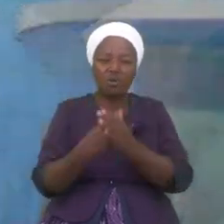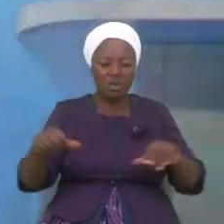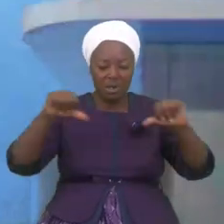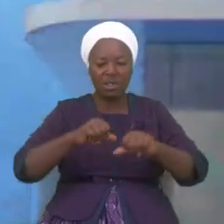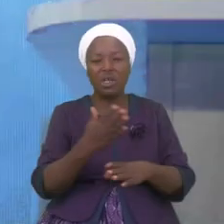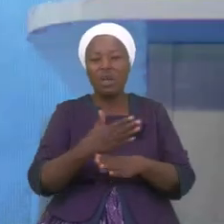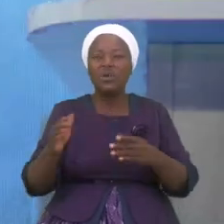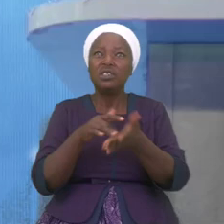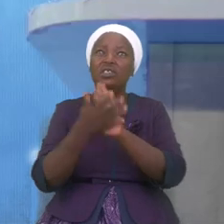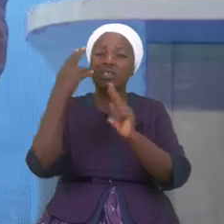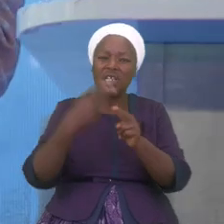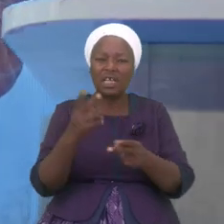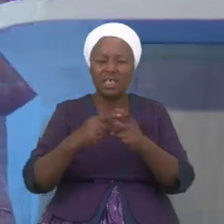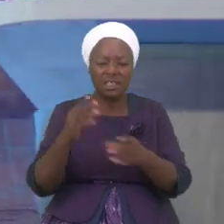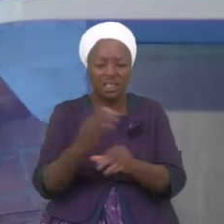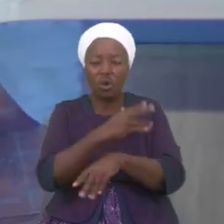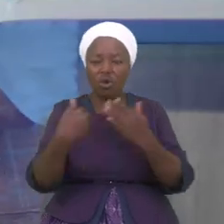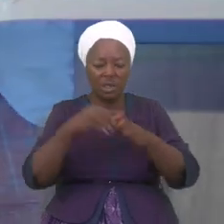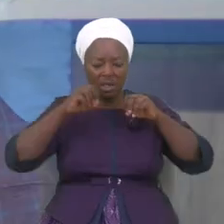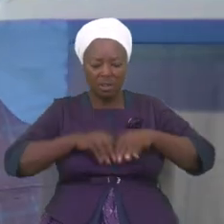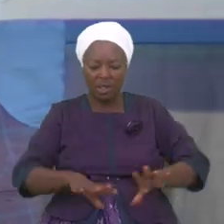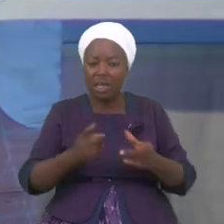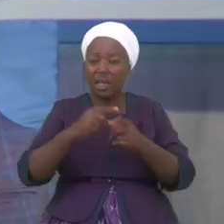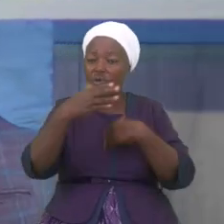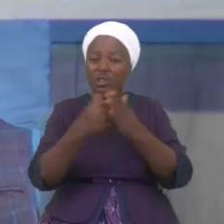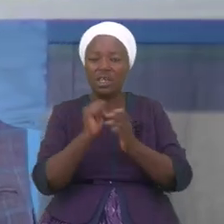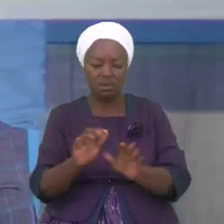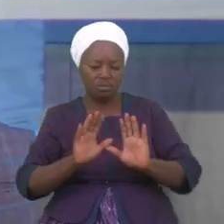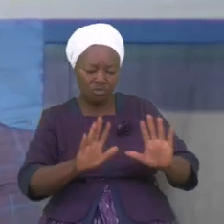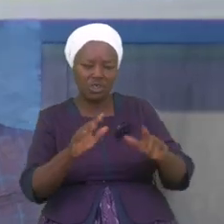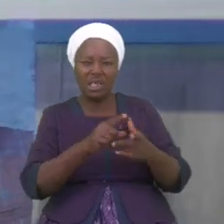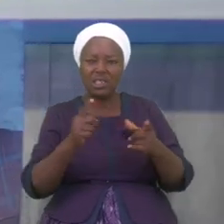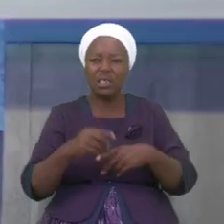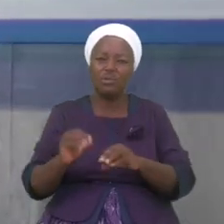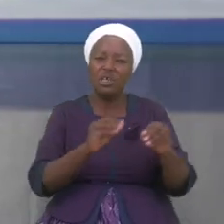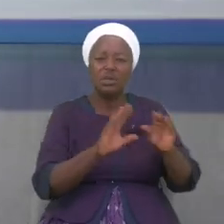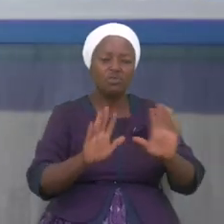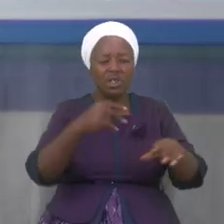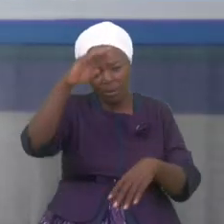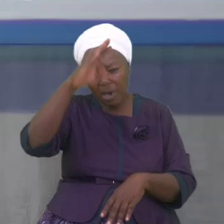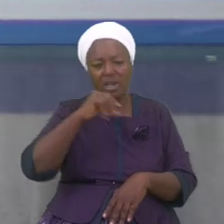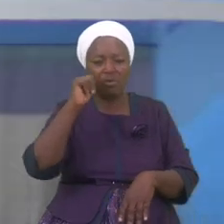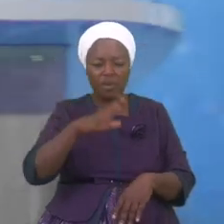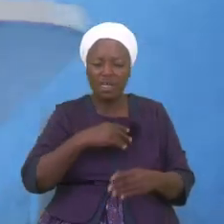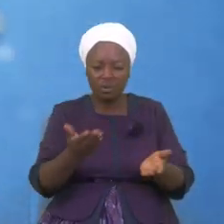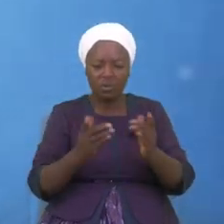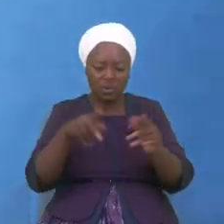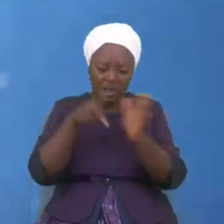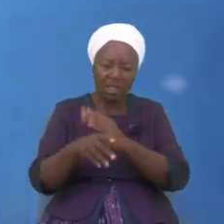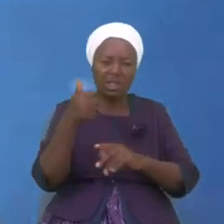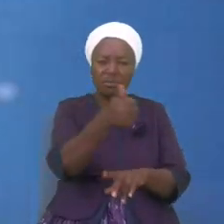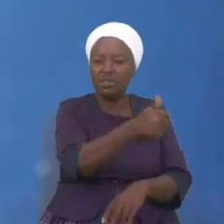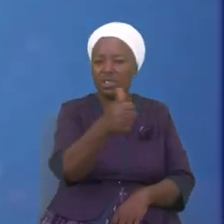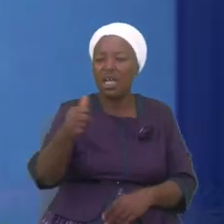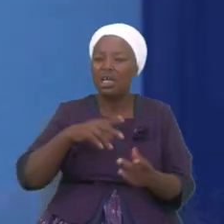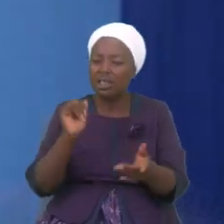He'll take all the depression and the thing that is pushing a man and pushing a woman. He wants to commit suicide. He'll take